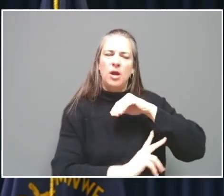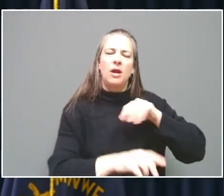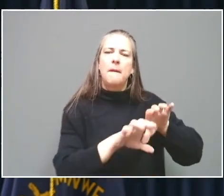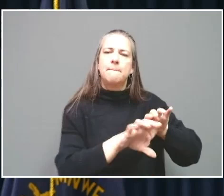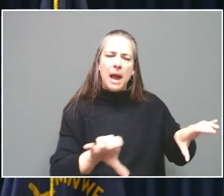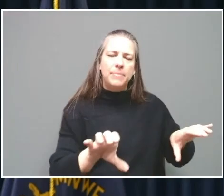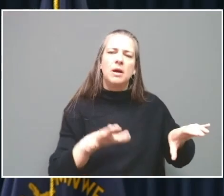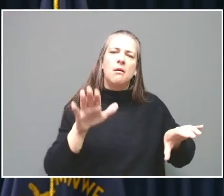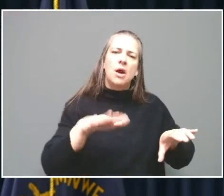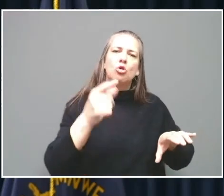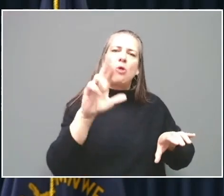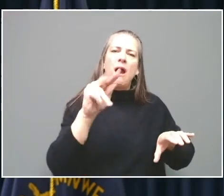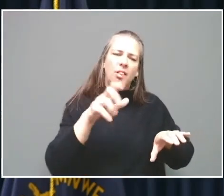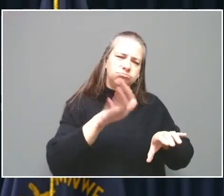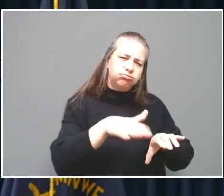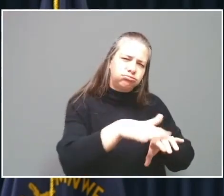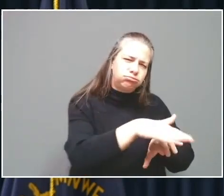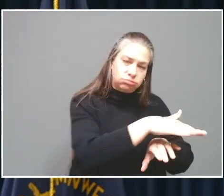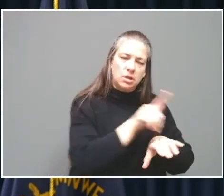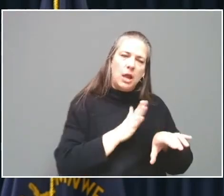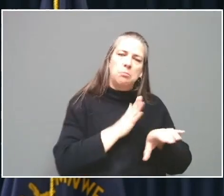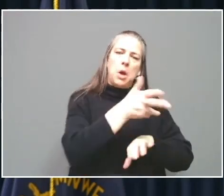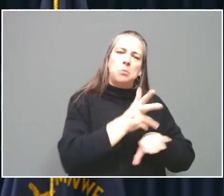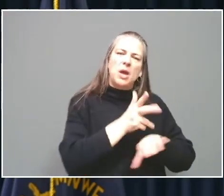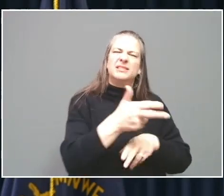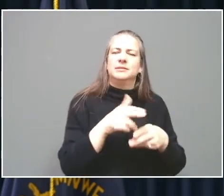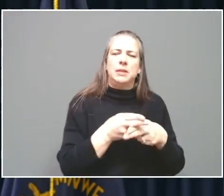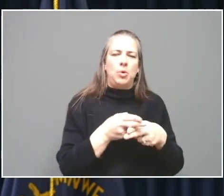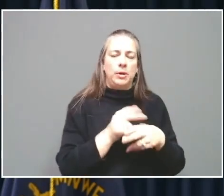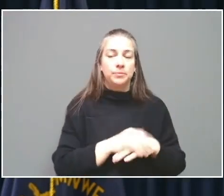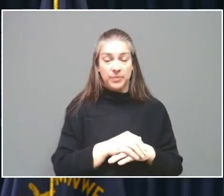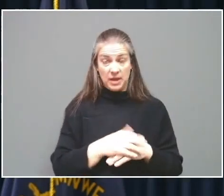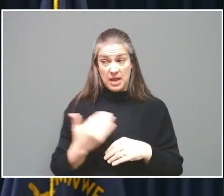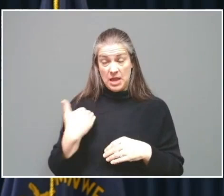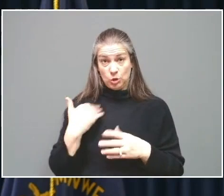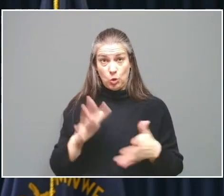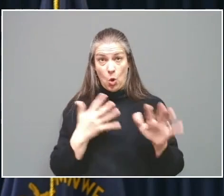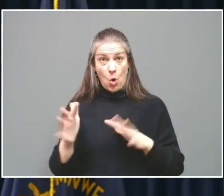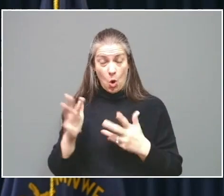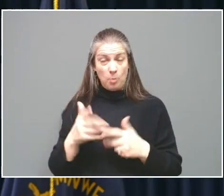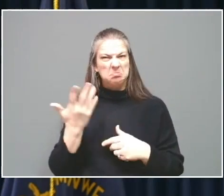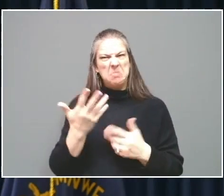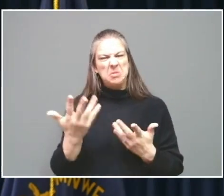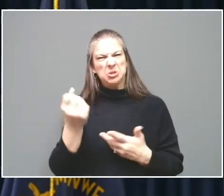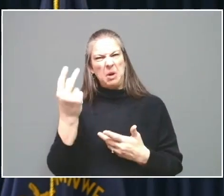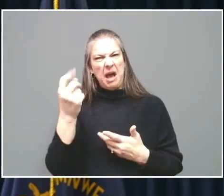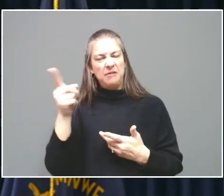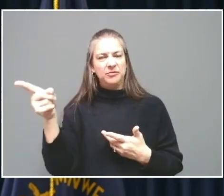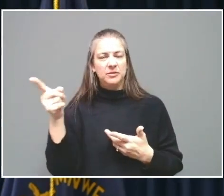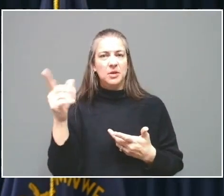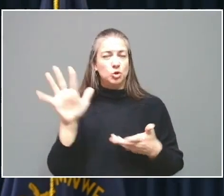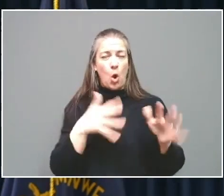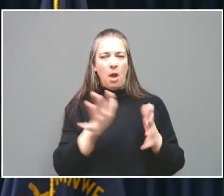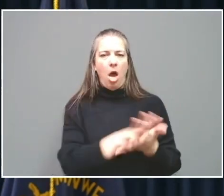down. This week's storms washed away or damaged about a dozen of these temporary crossings on county roads. Most have been